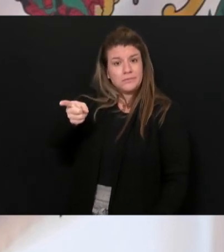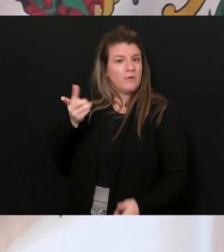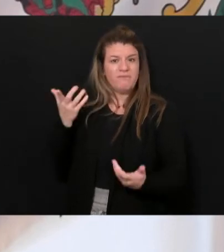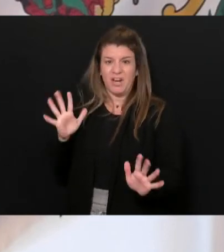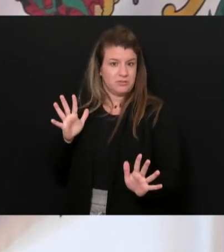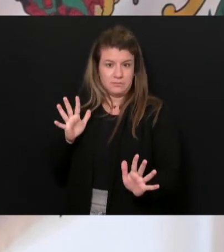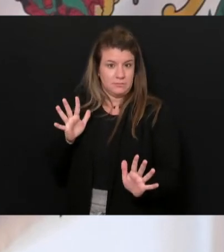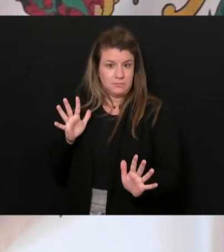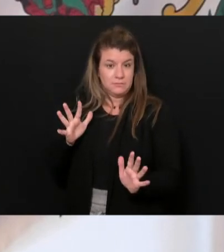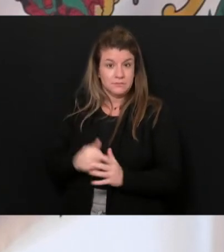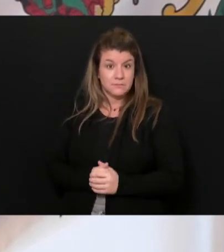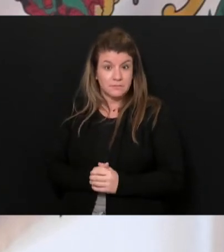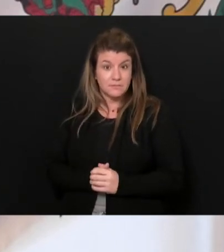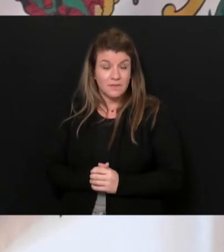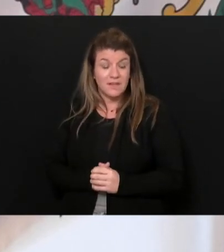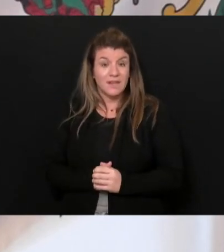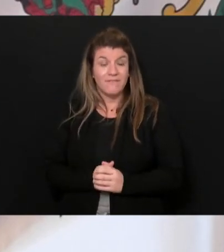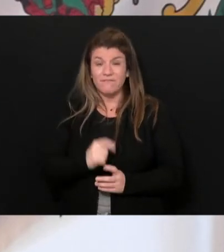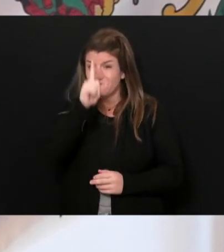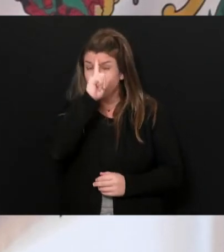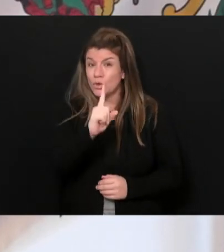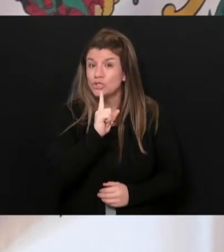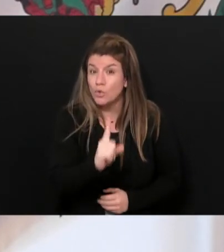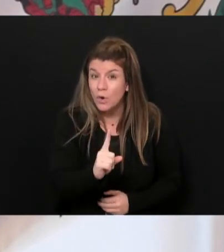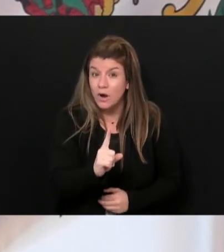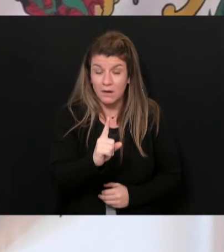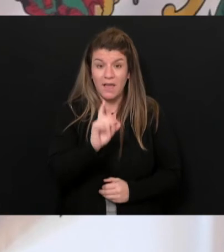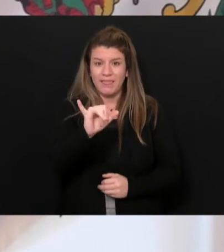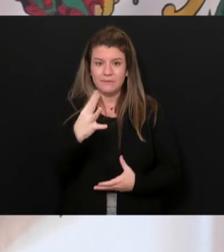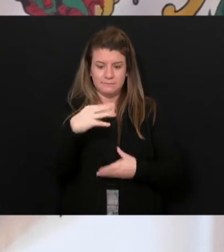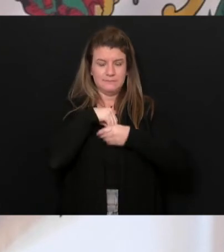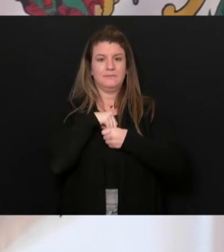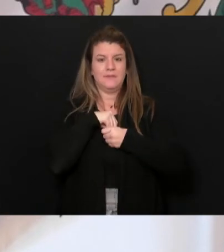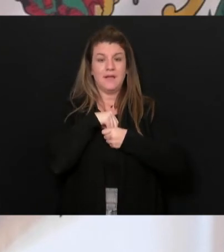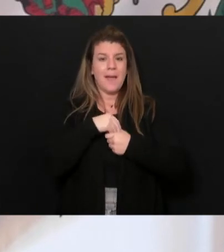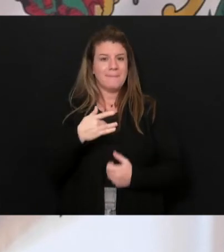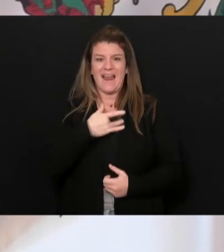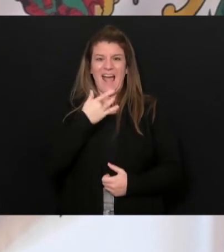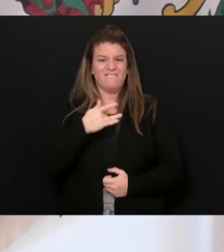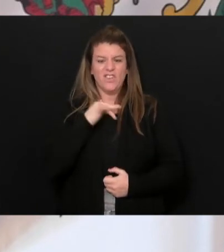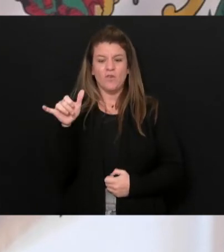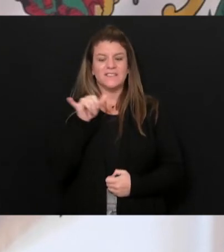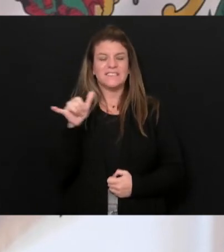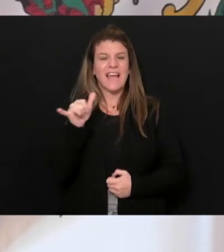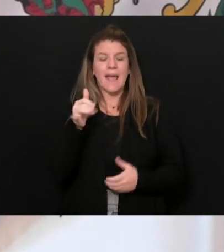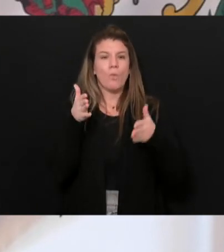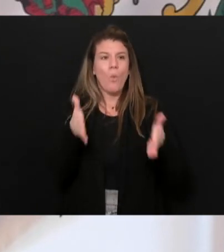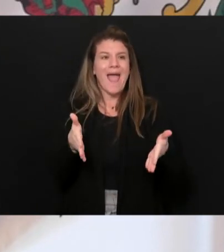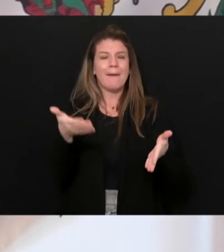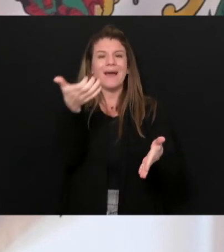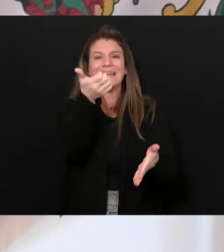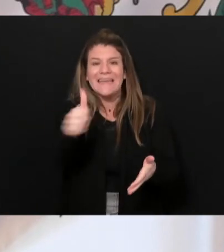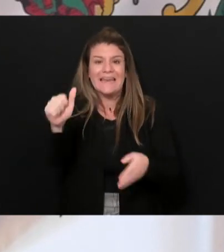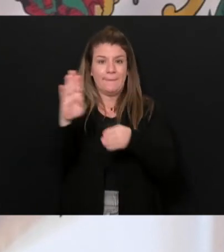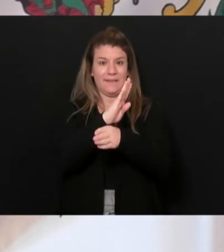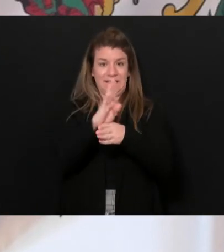what. And absolutely with all in me, I feel the exact same way about any business in our